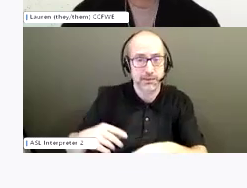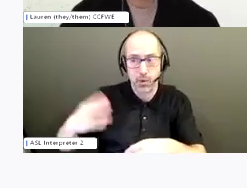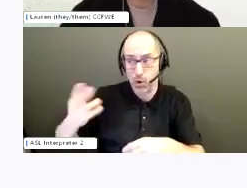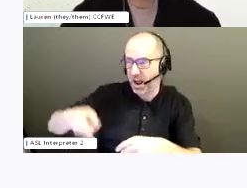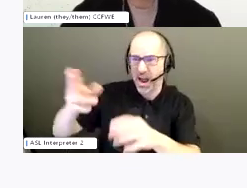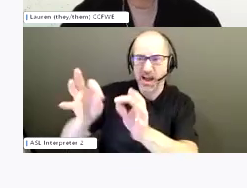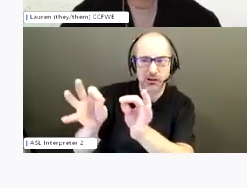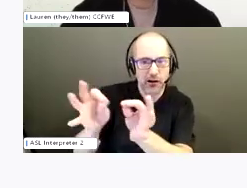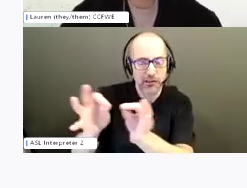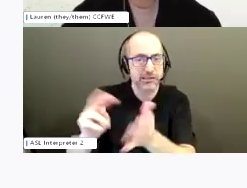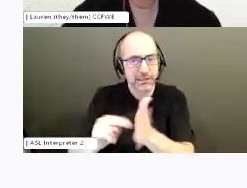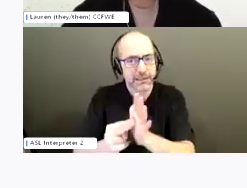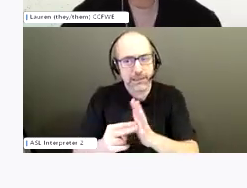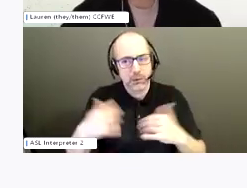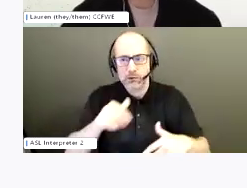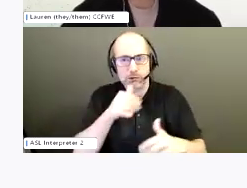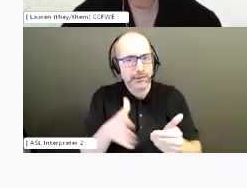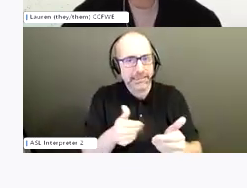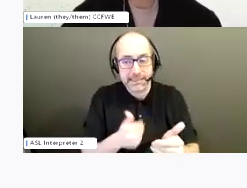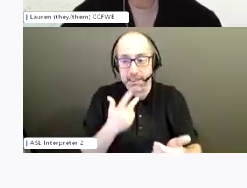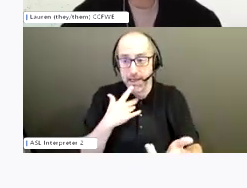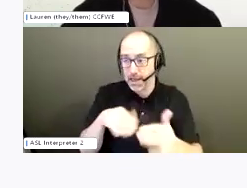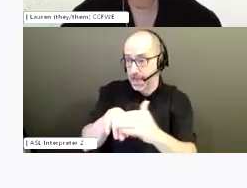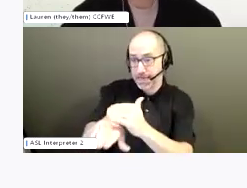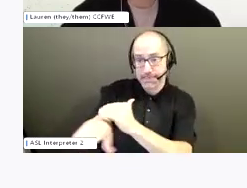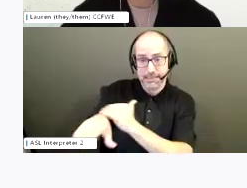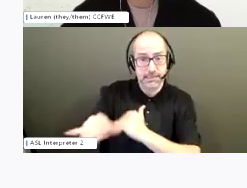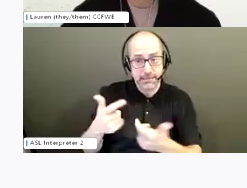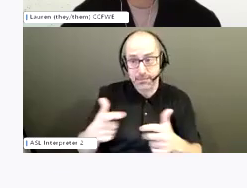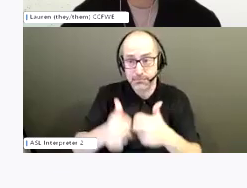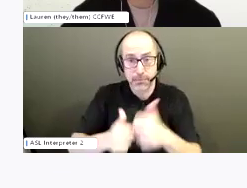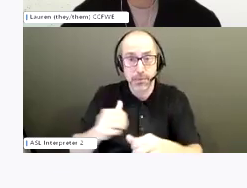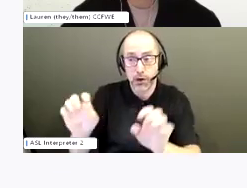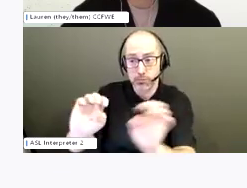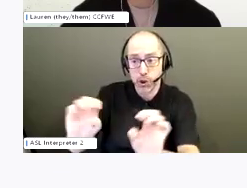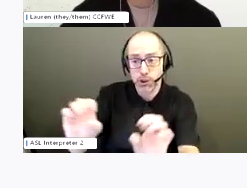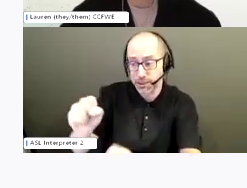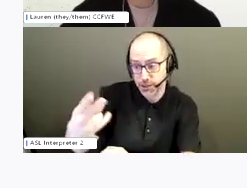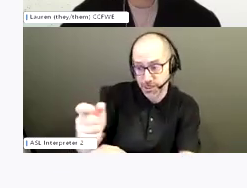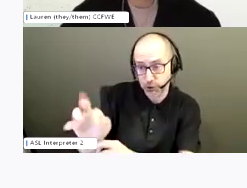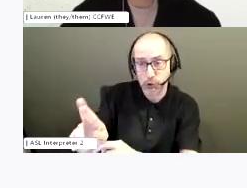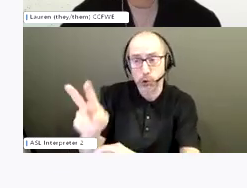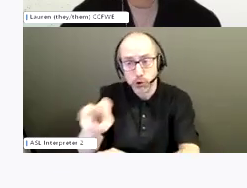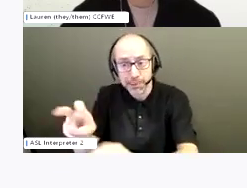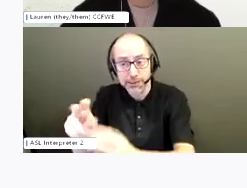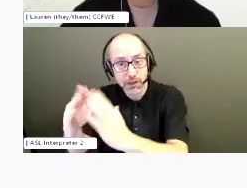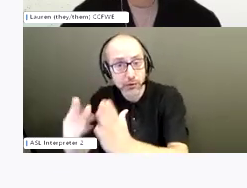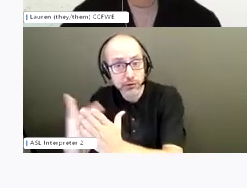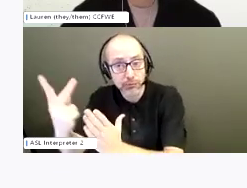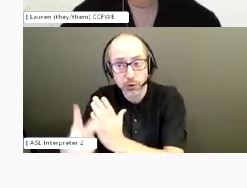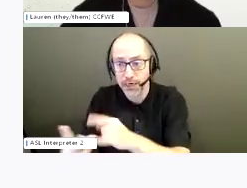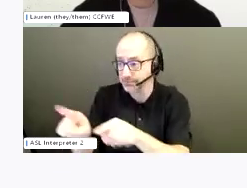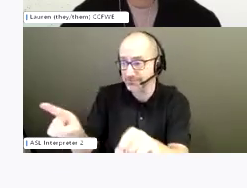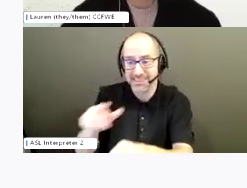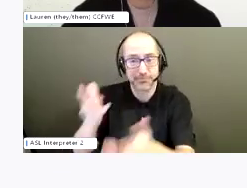also a big issue. So, for example, emergency shelters and transitional housing programs may not fit the needs of senior